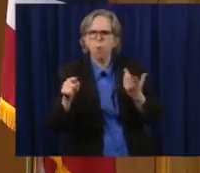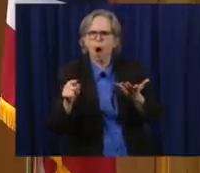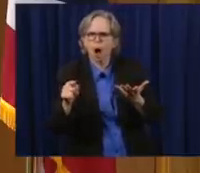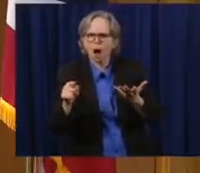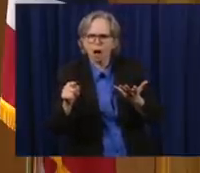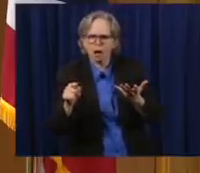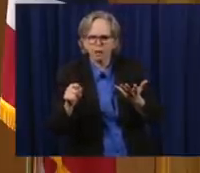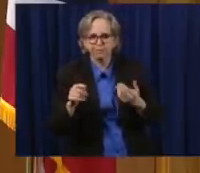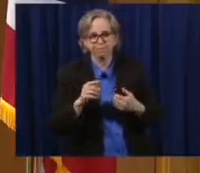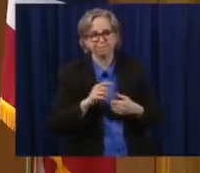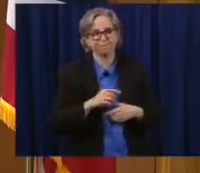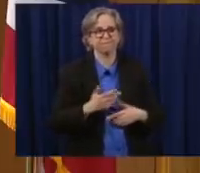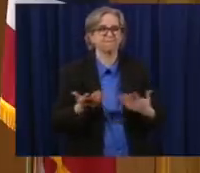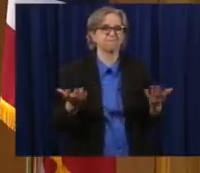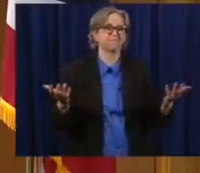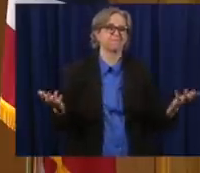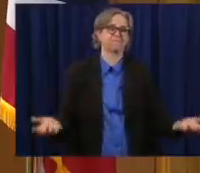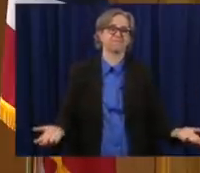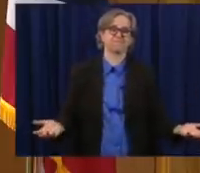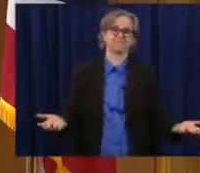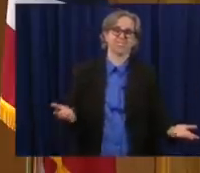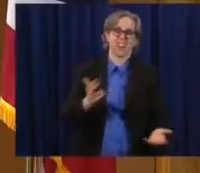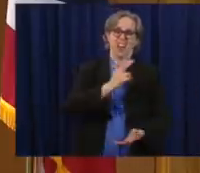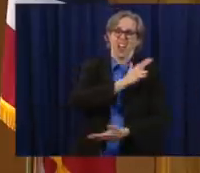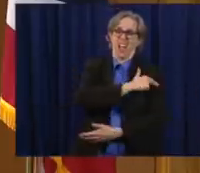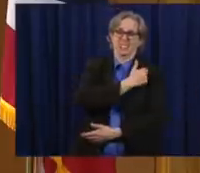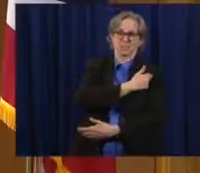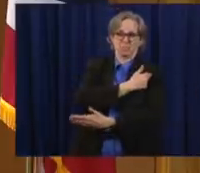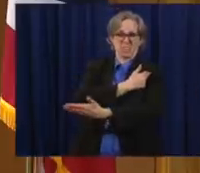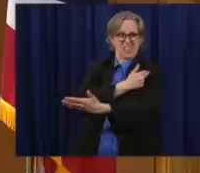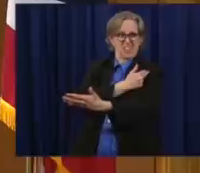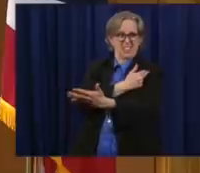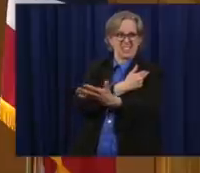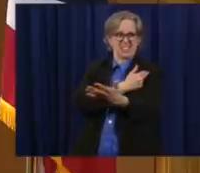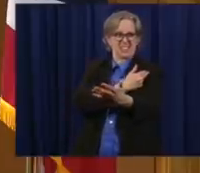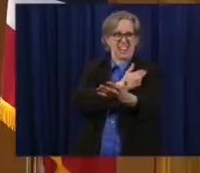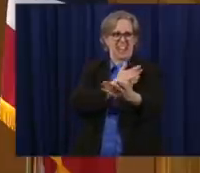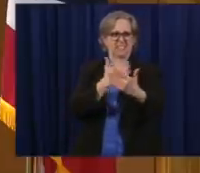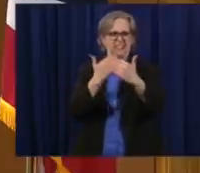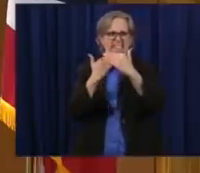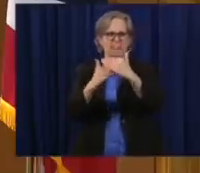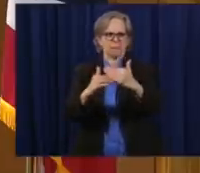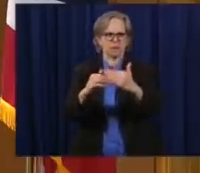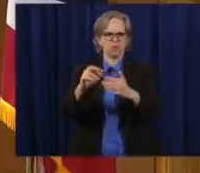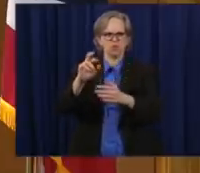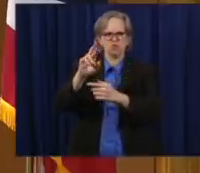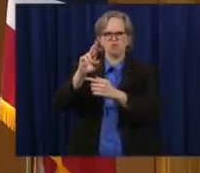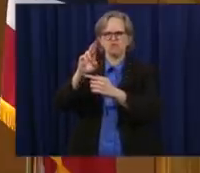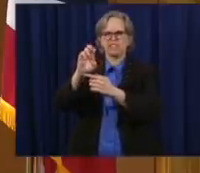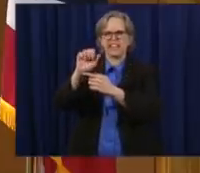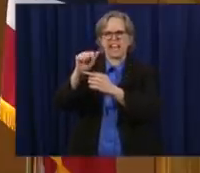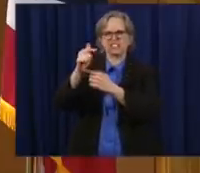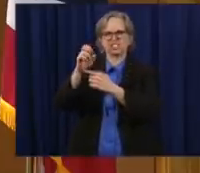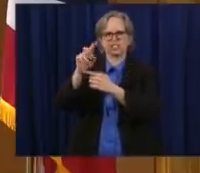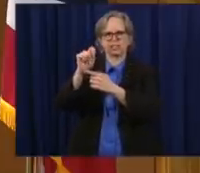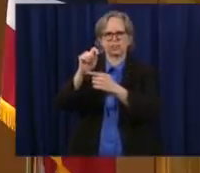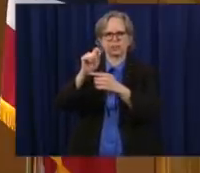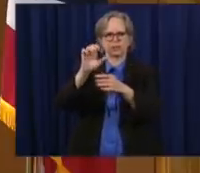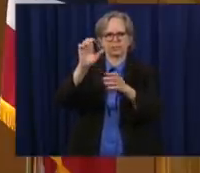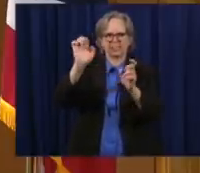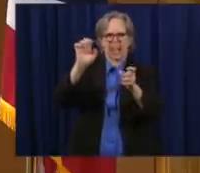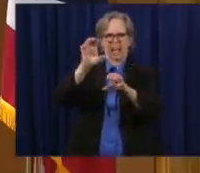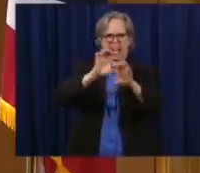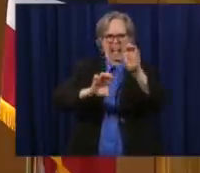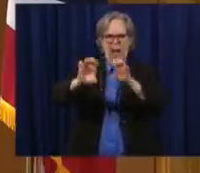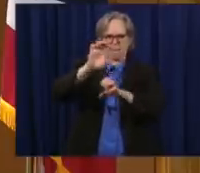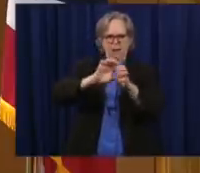these hospitals only get so much reagent every single week. And so they're constantly looking at that,